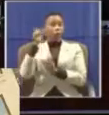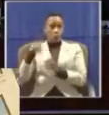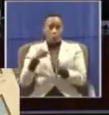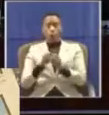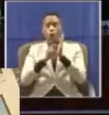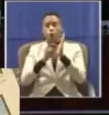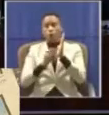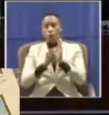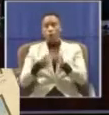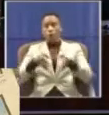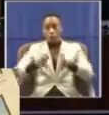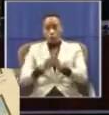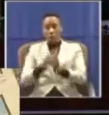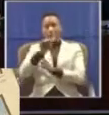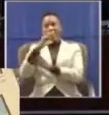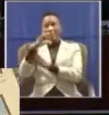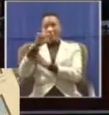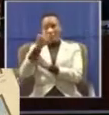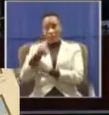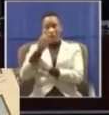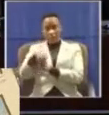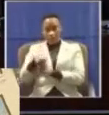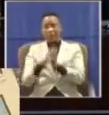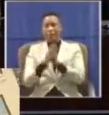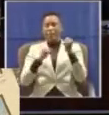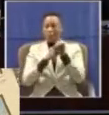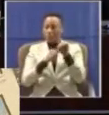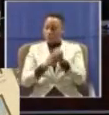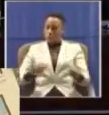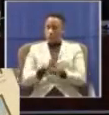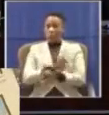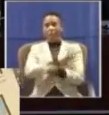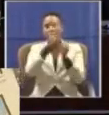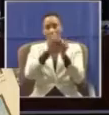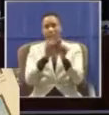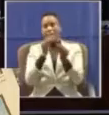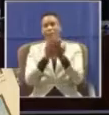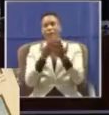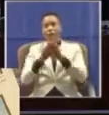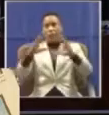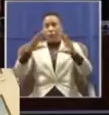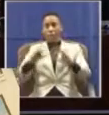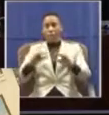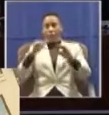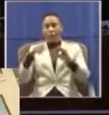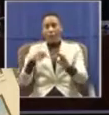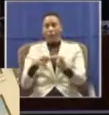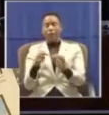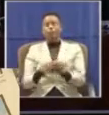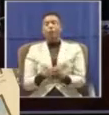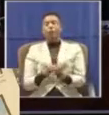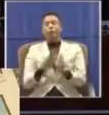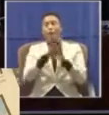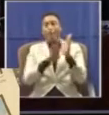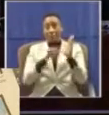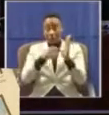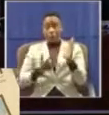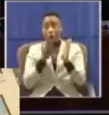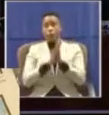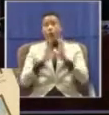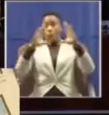in support of any measures that can reduce this carnage on our roads. This bill seeks to reduce this